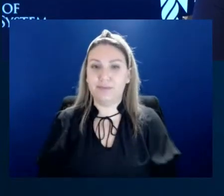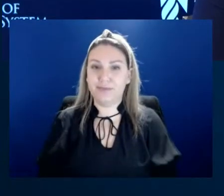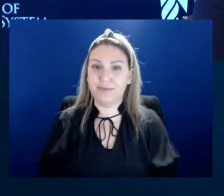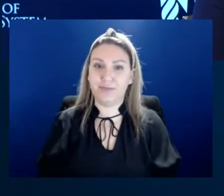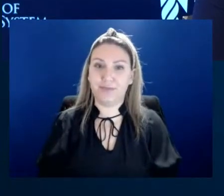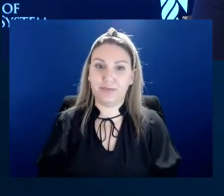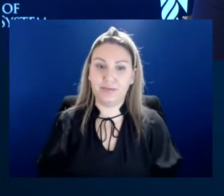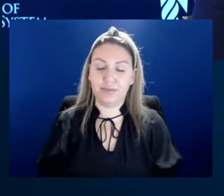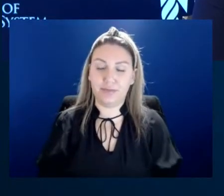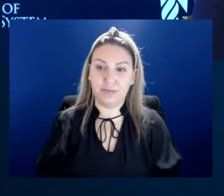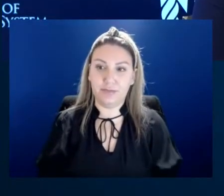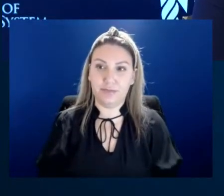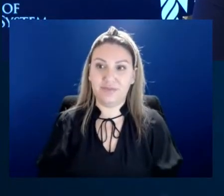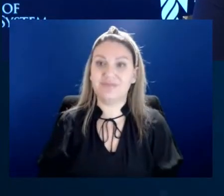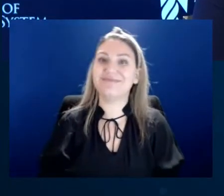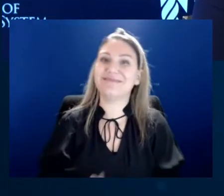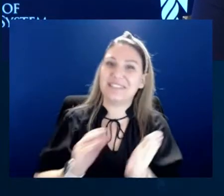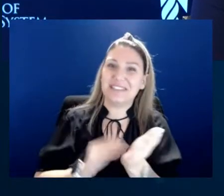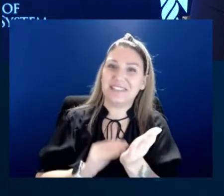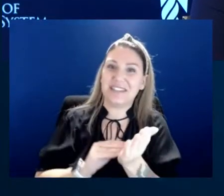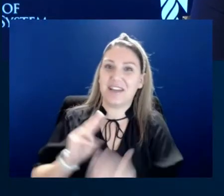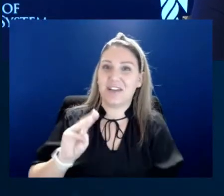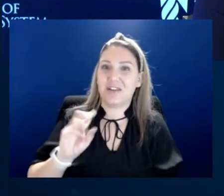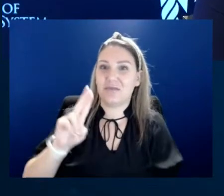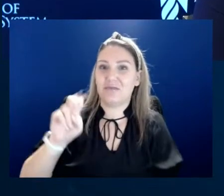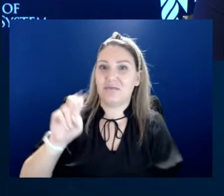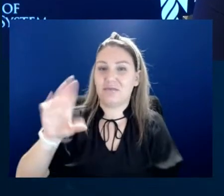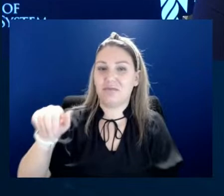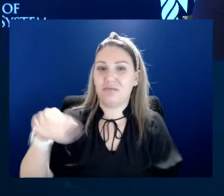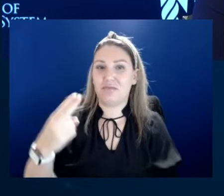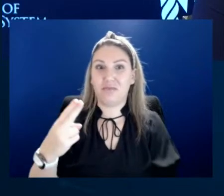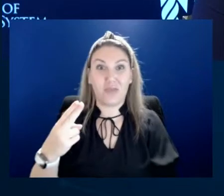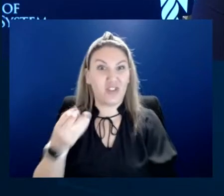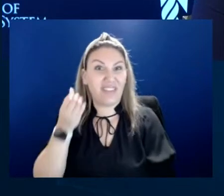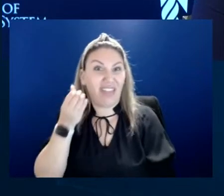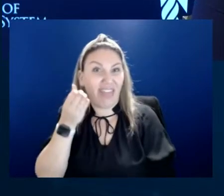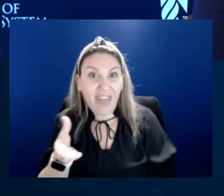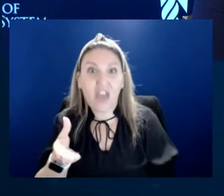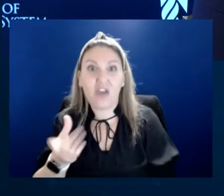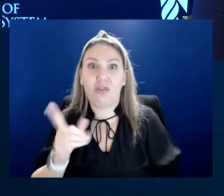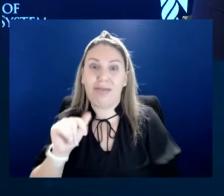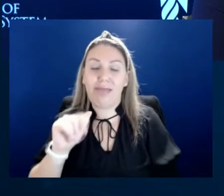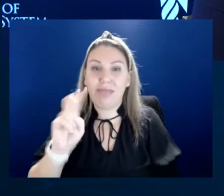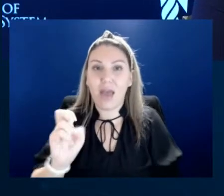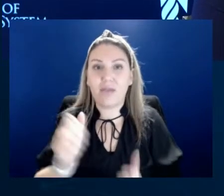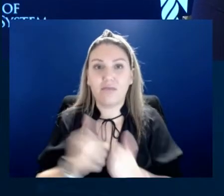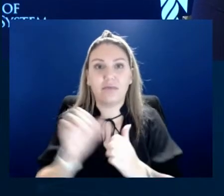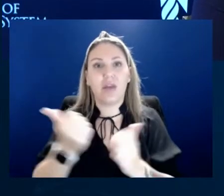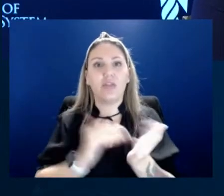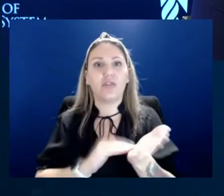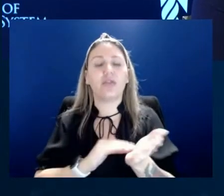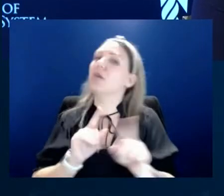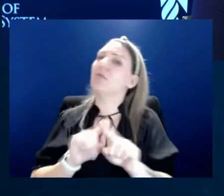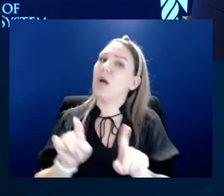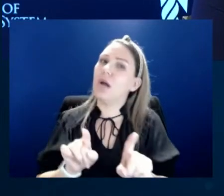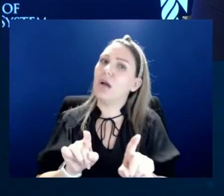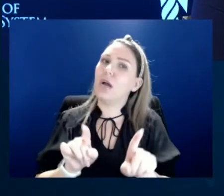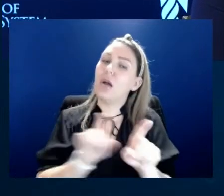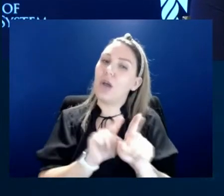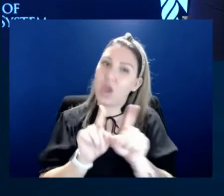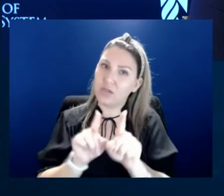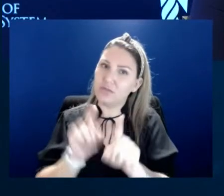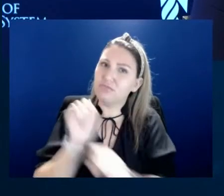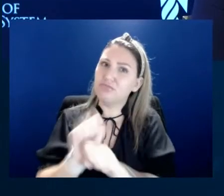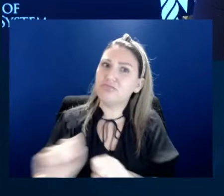Dr. Morsh, you're over there, boots on the ground with other doctors, but you are also working hard to get these medical